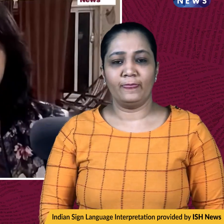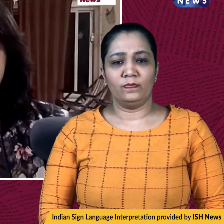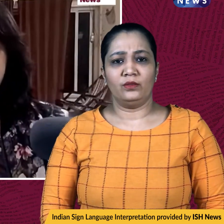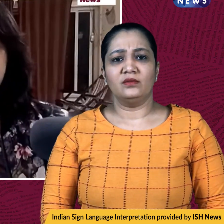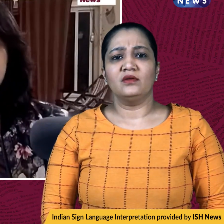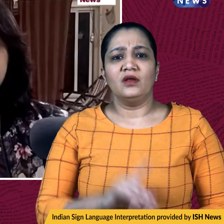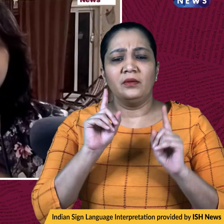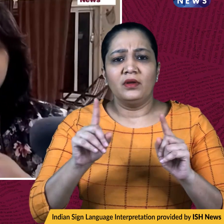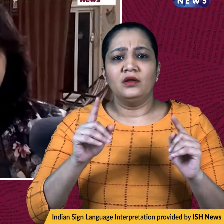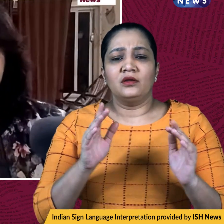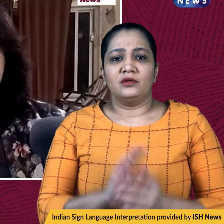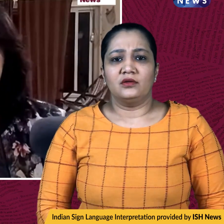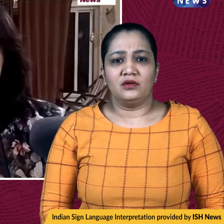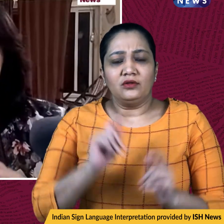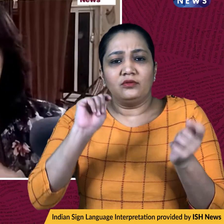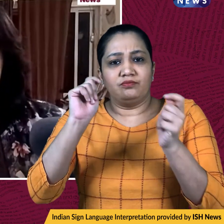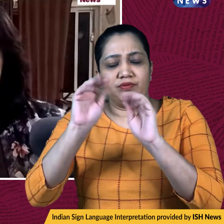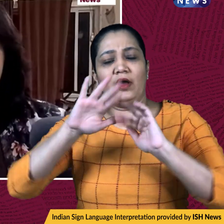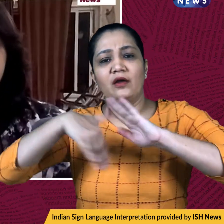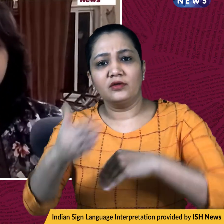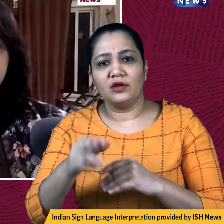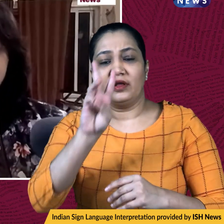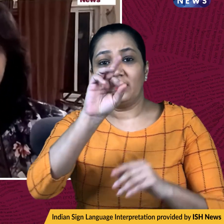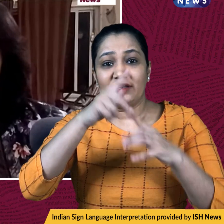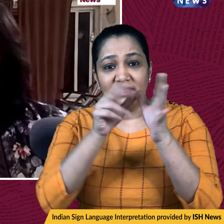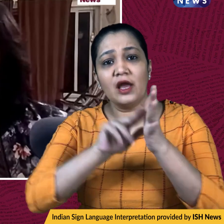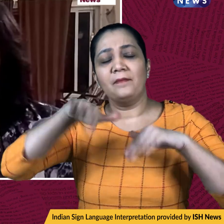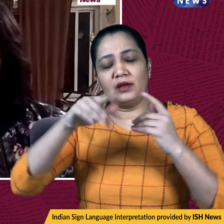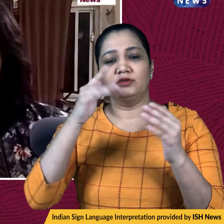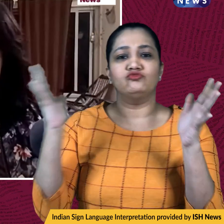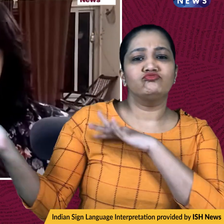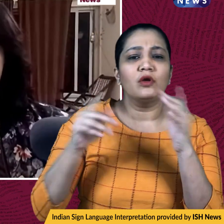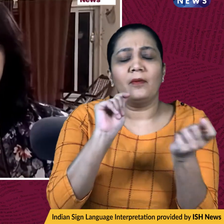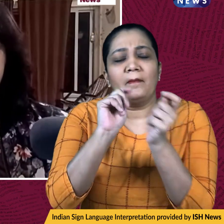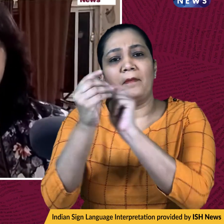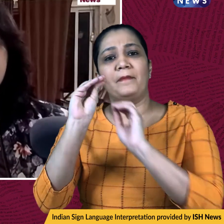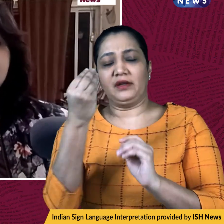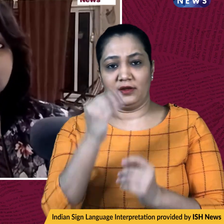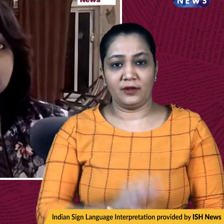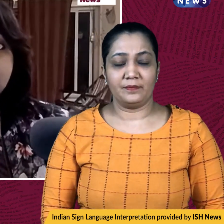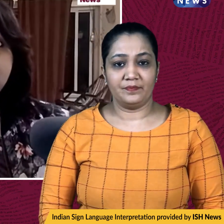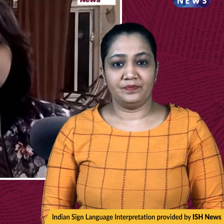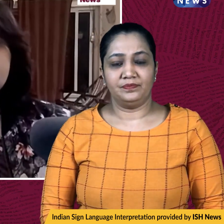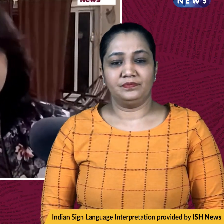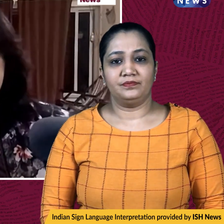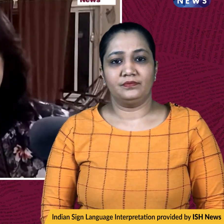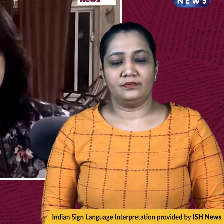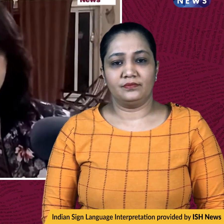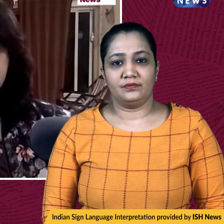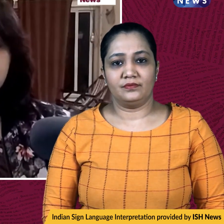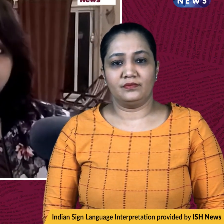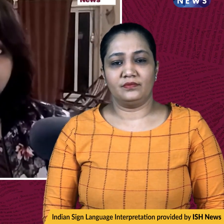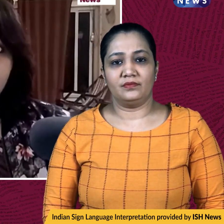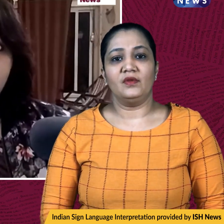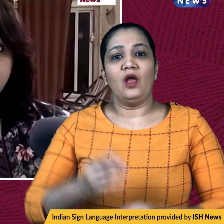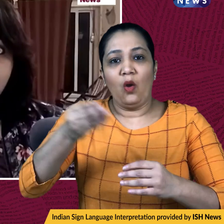the conditions will begin to abate gradually post 30th of January, is what the IMD has said. In the meantime, eastern